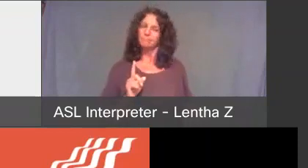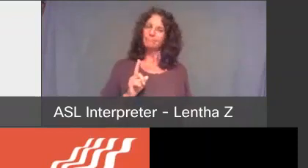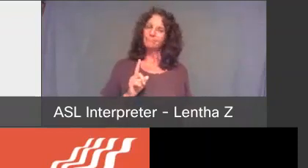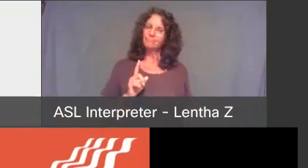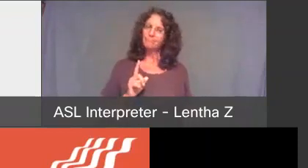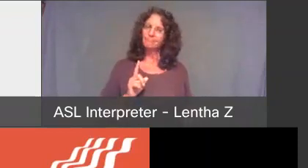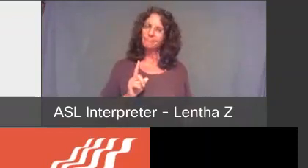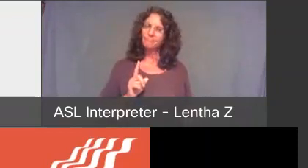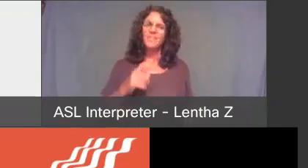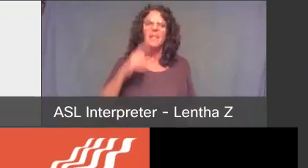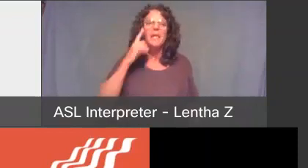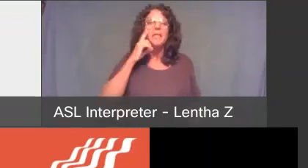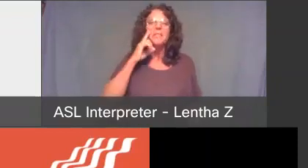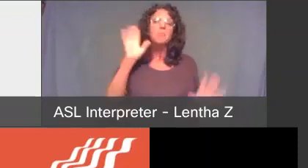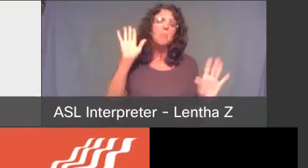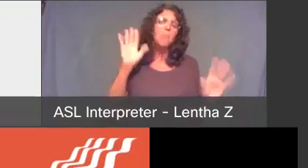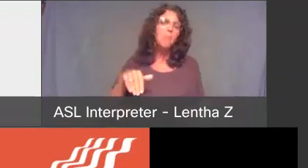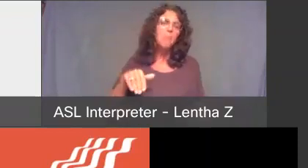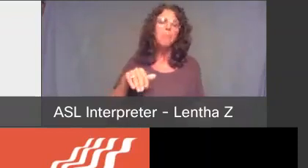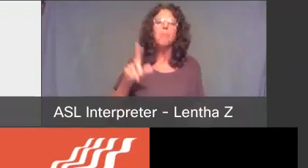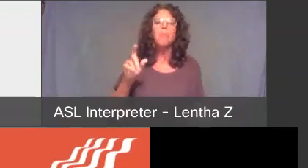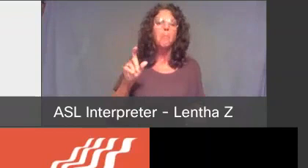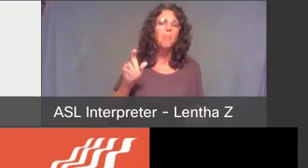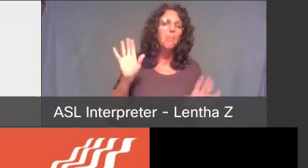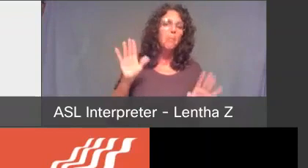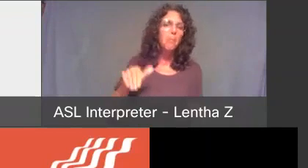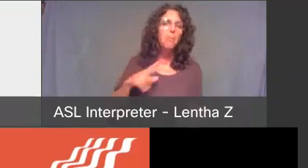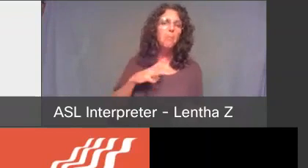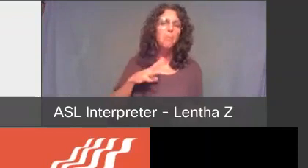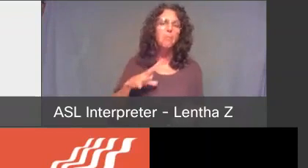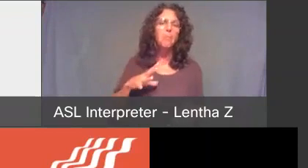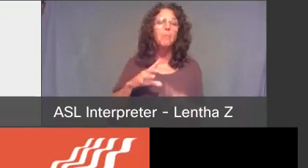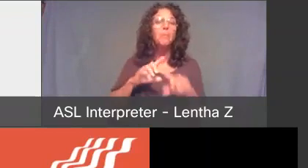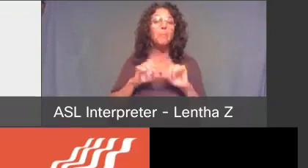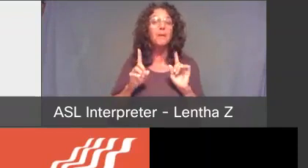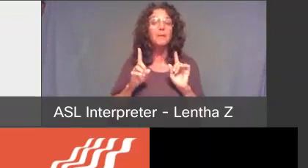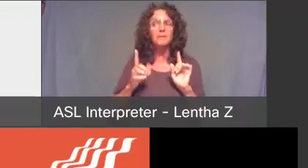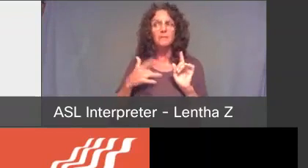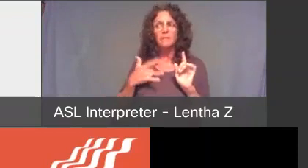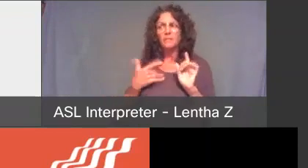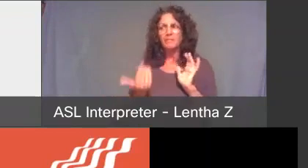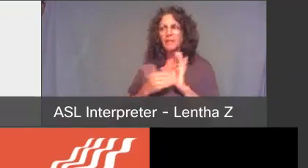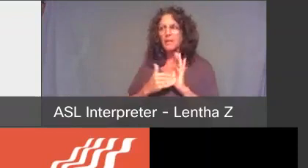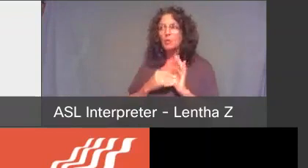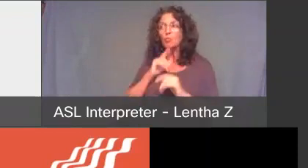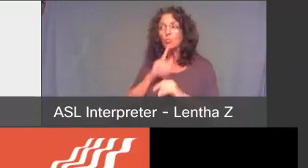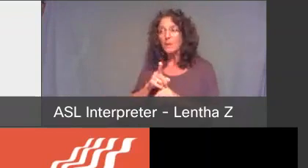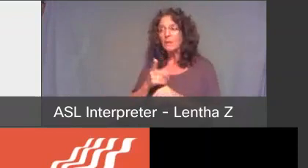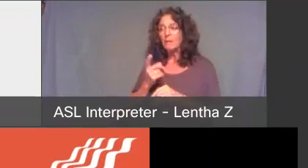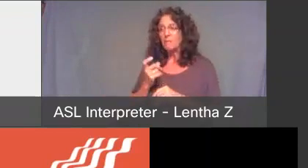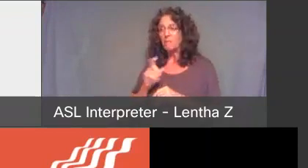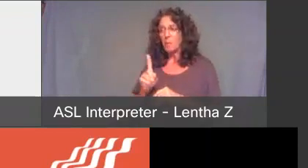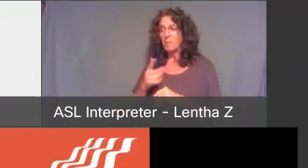On its face, it might be a fine question. And most of the time it might be a totally fine question. But for someone, if they hear that all the time, and especially if they're